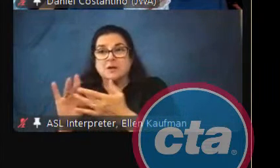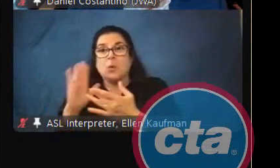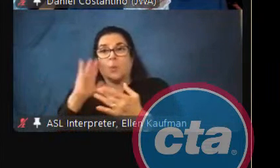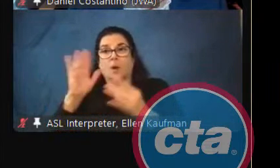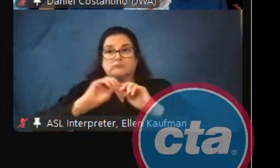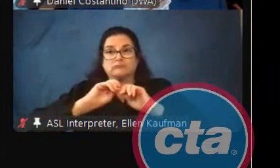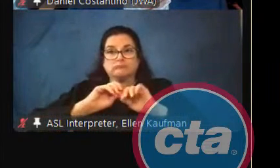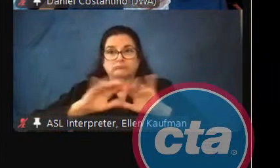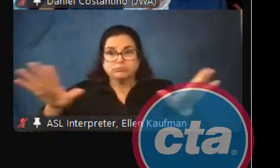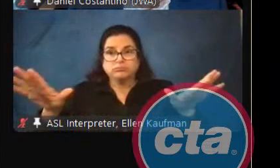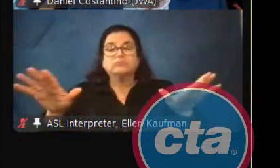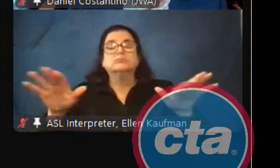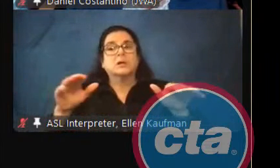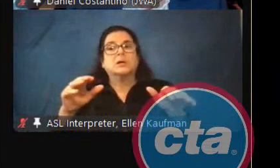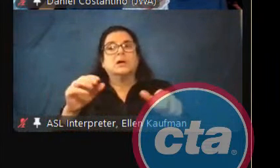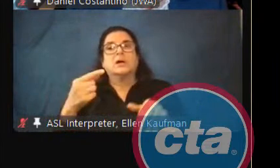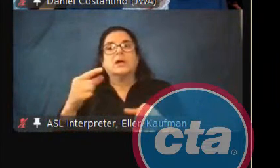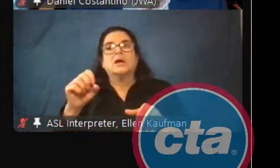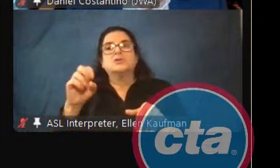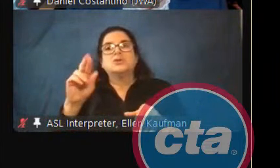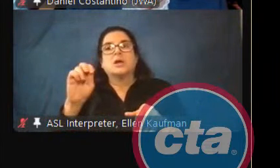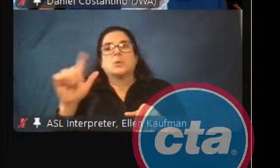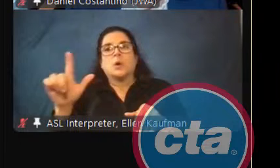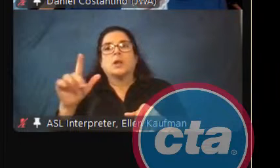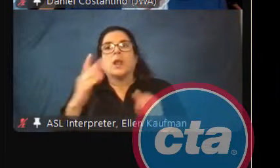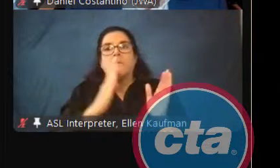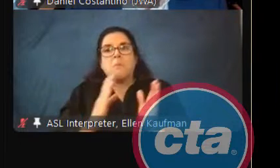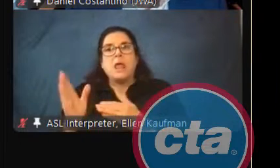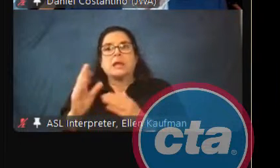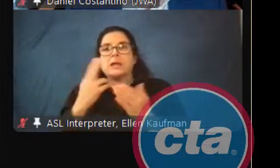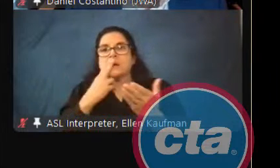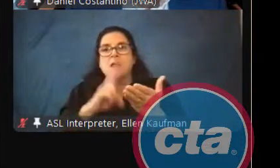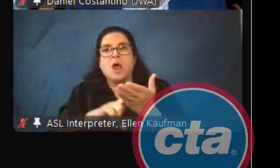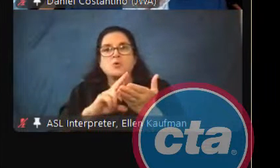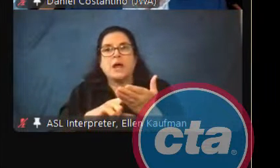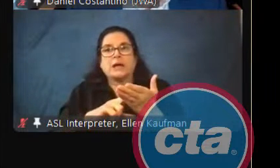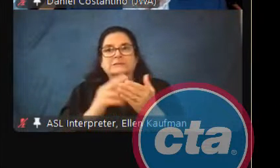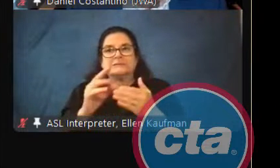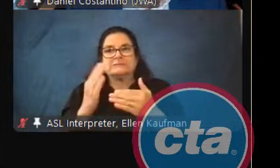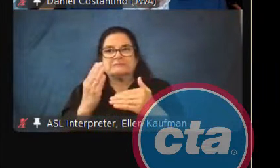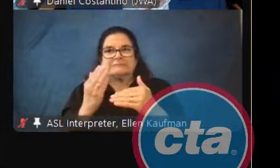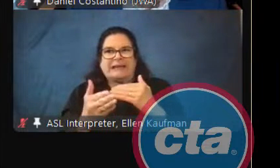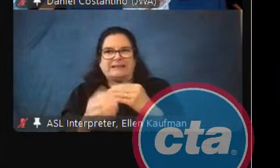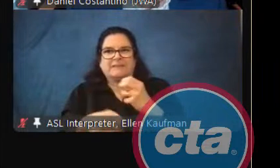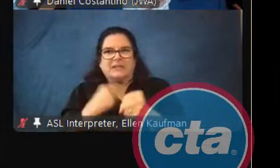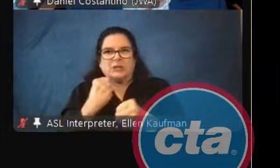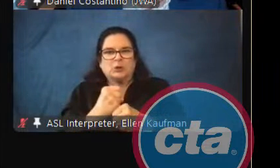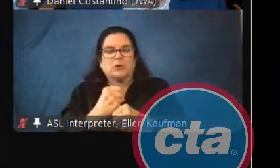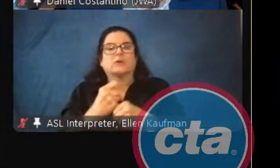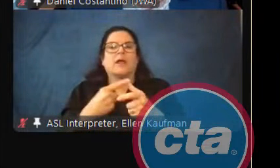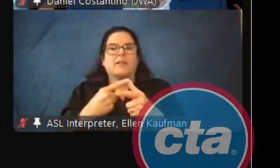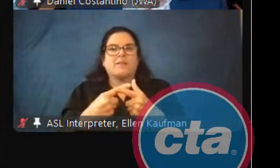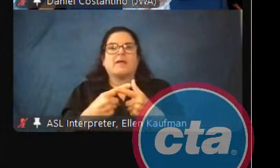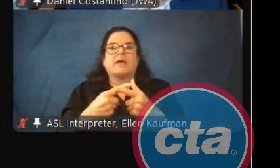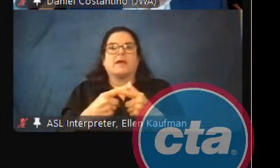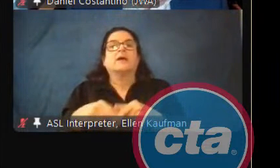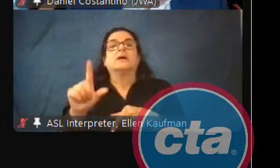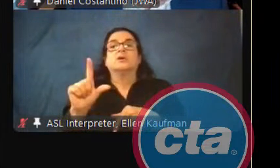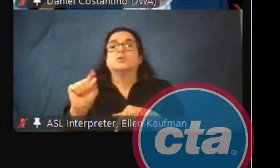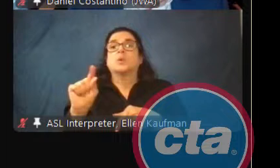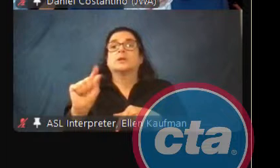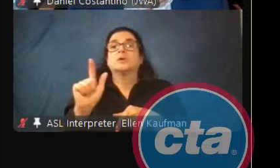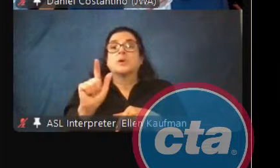planning contract here towards the end of the year, and we will then be doing outreach throughout the end of 2024